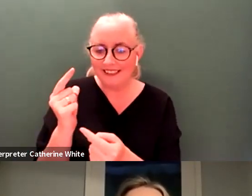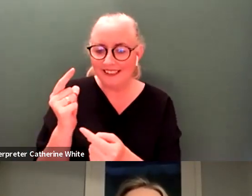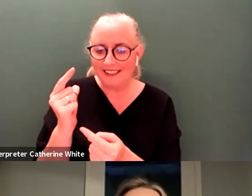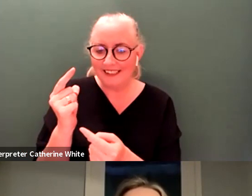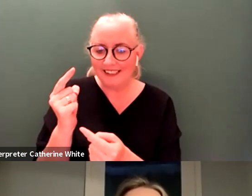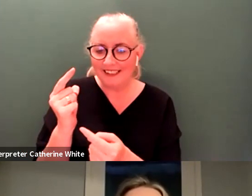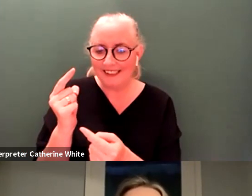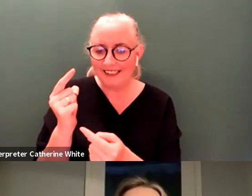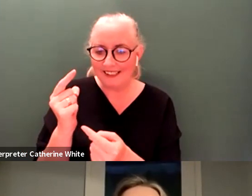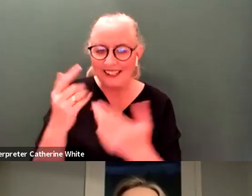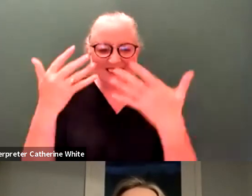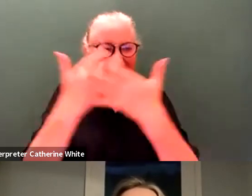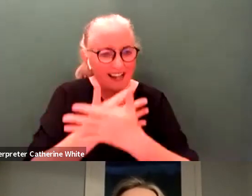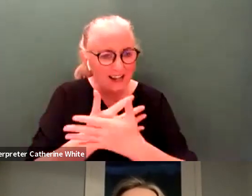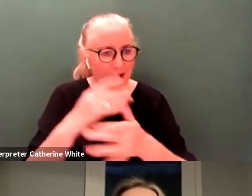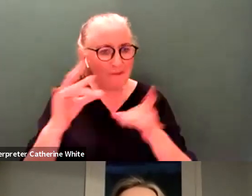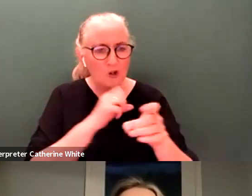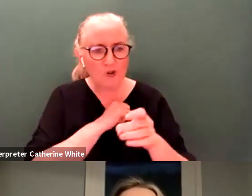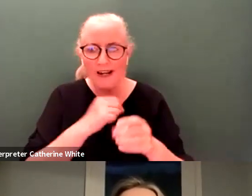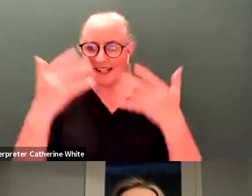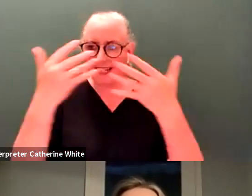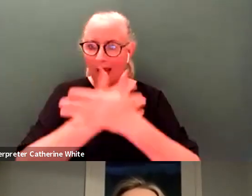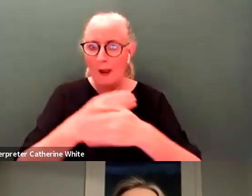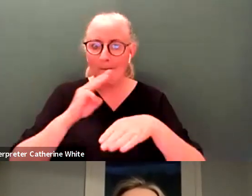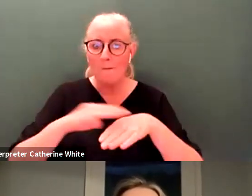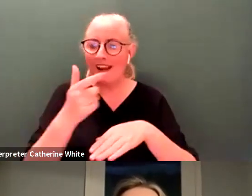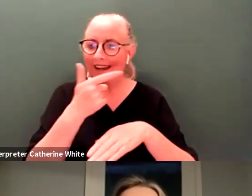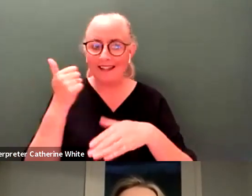for all of tonight and making tonight so easy for us.